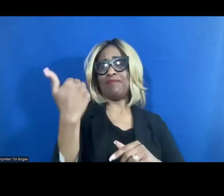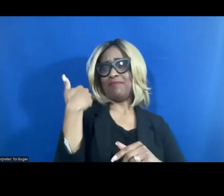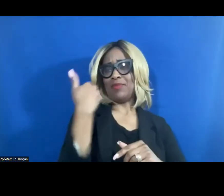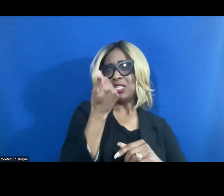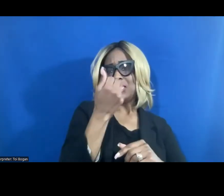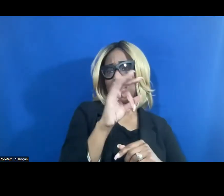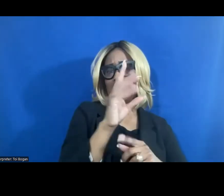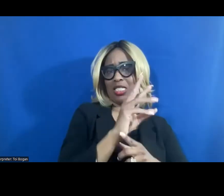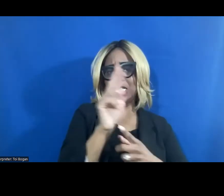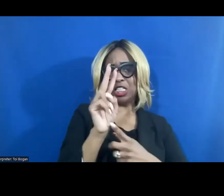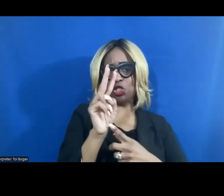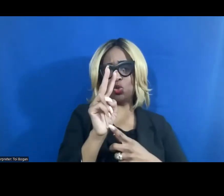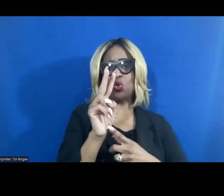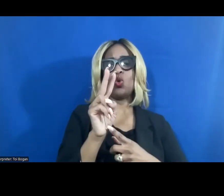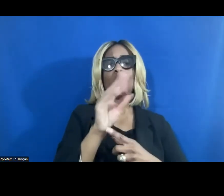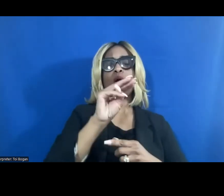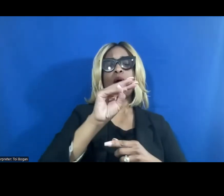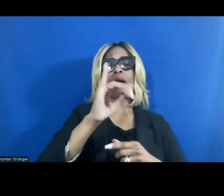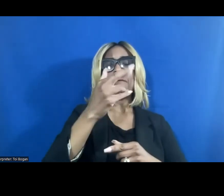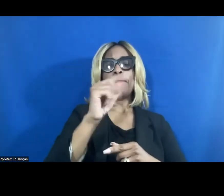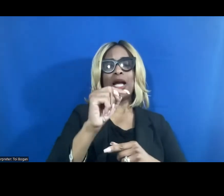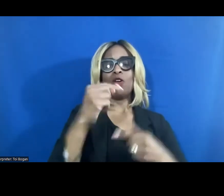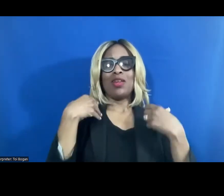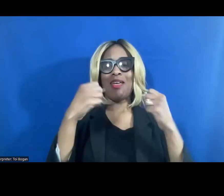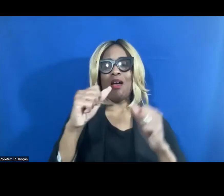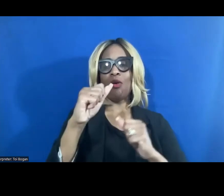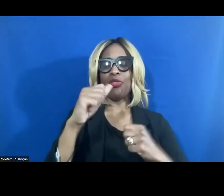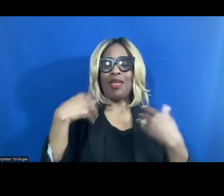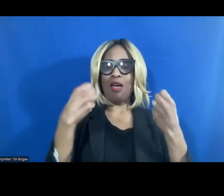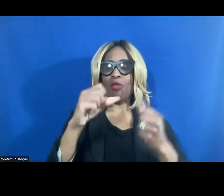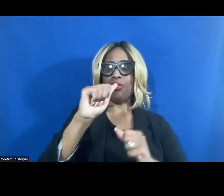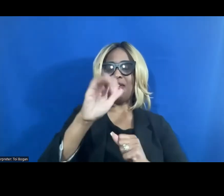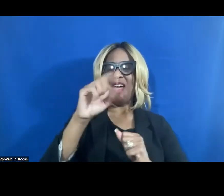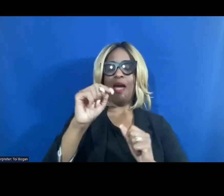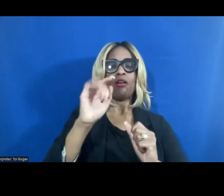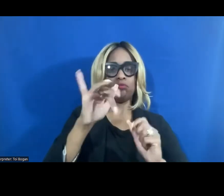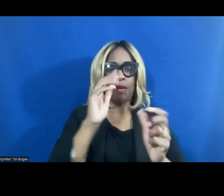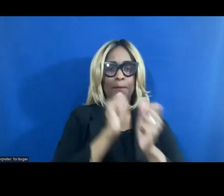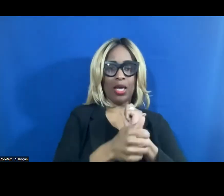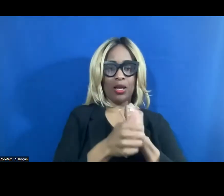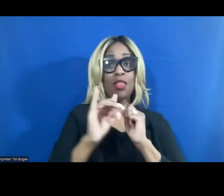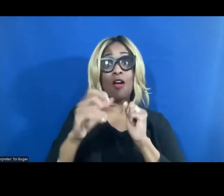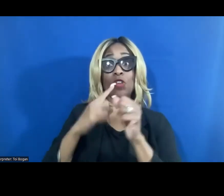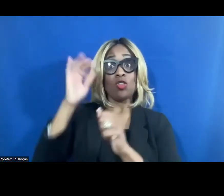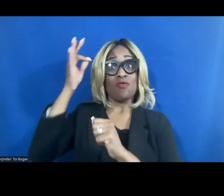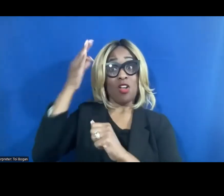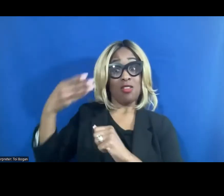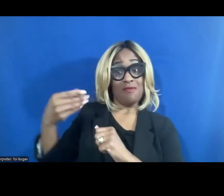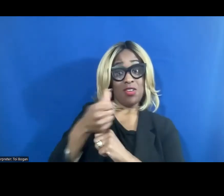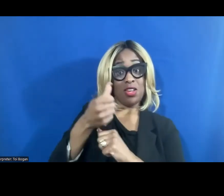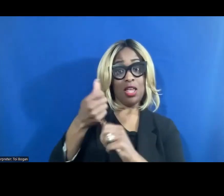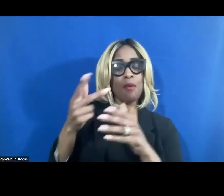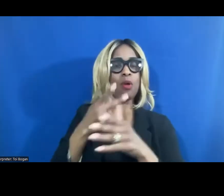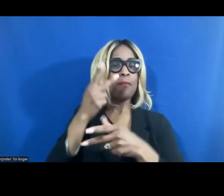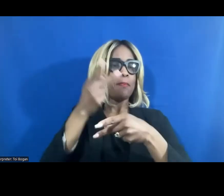1962, the Migrant Health Act passed, and it initiated the first federally funded primary care program in the